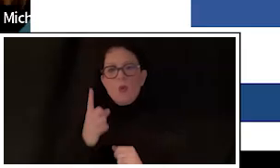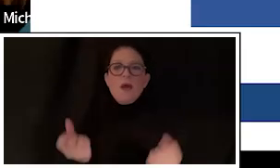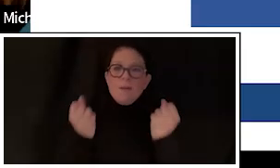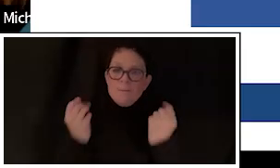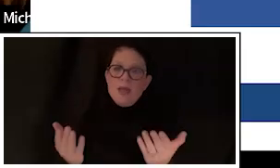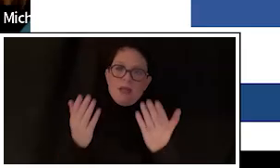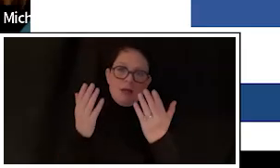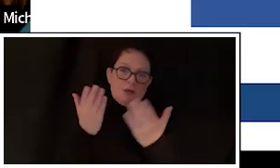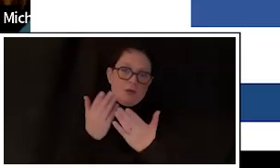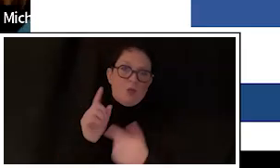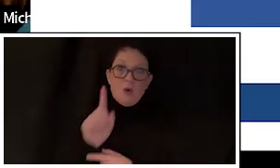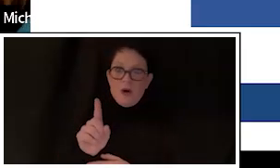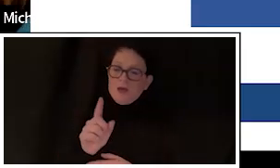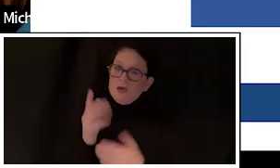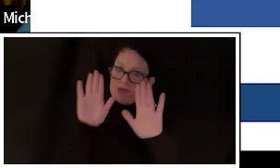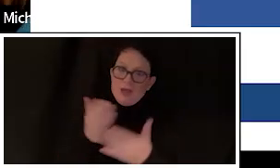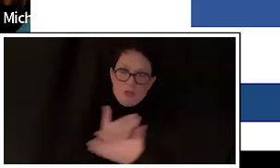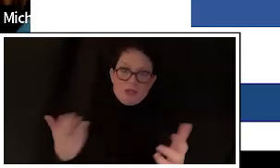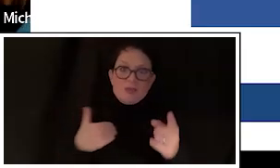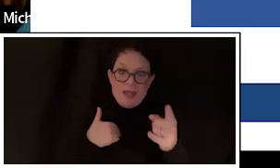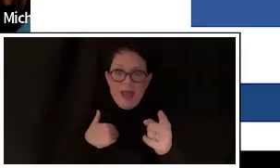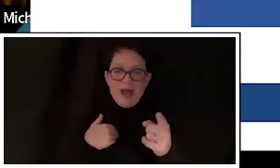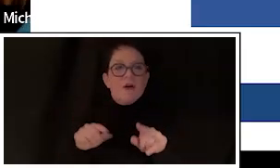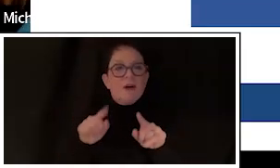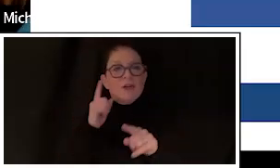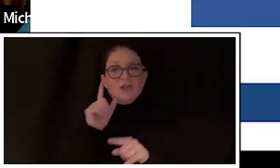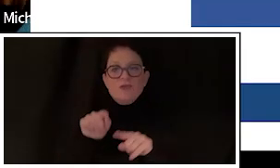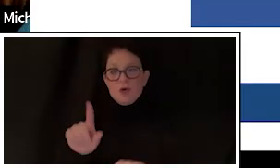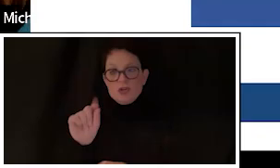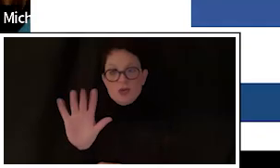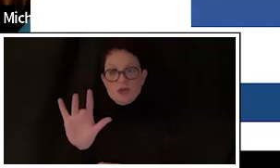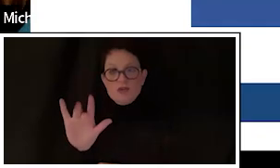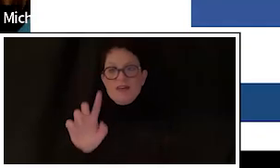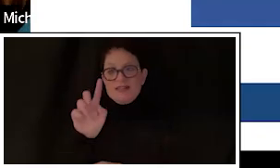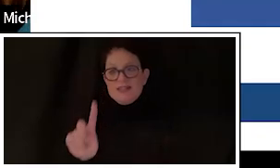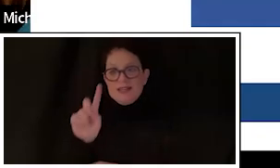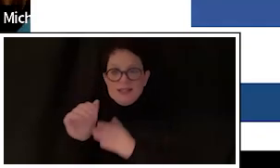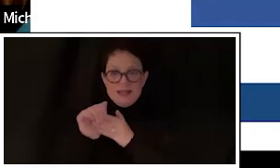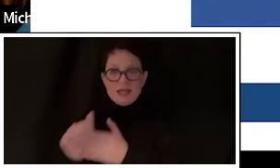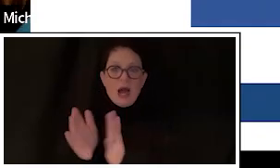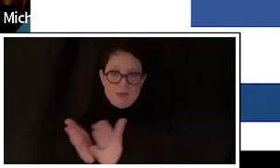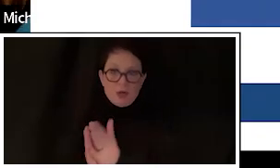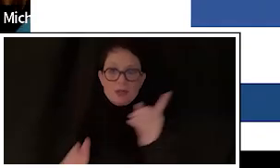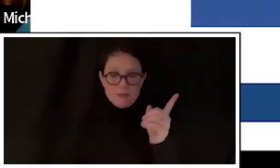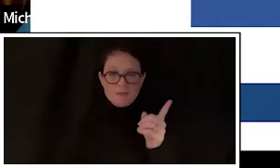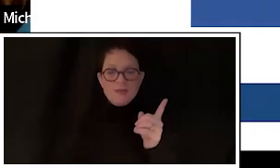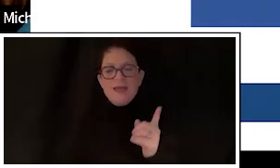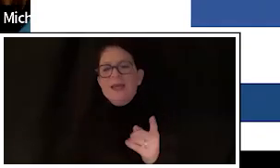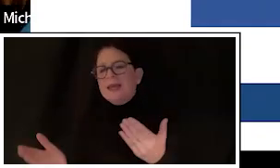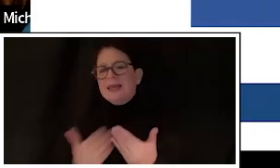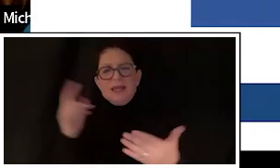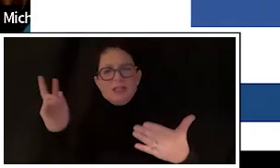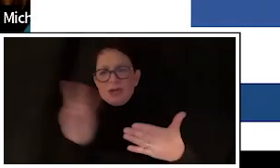great resources for individuals in 2025 is the DD Guidebook. It's an